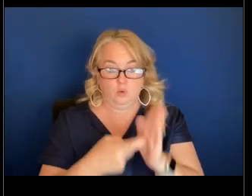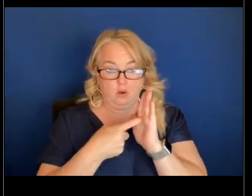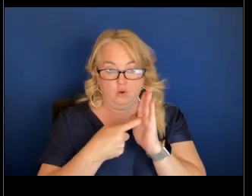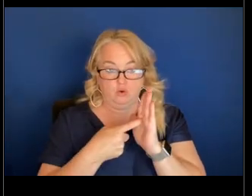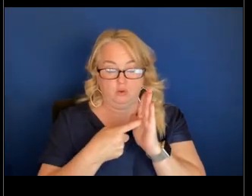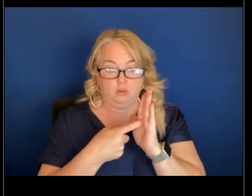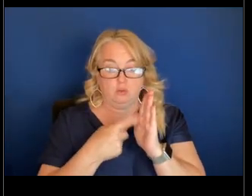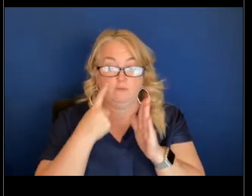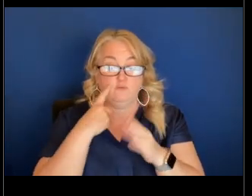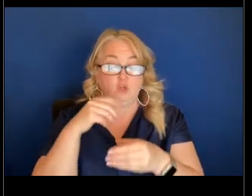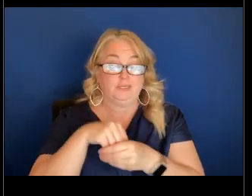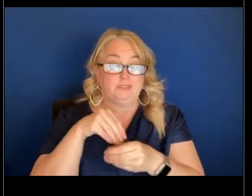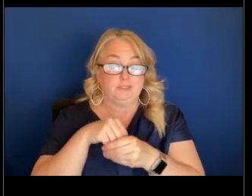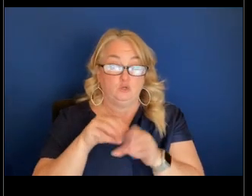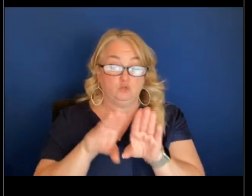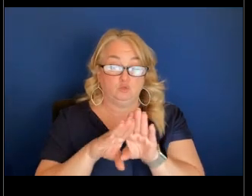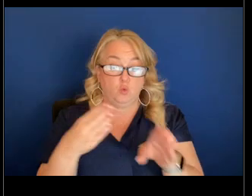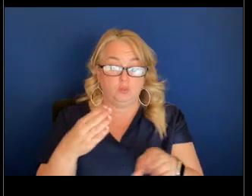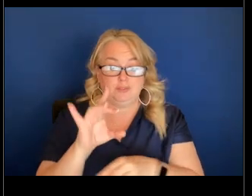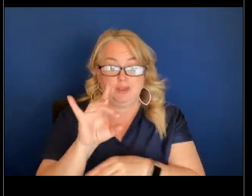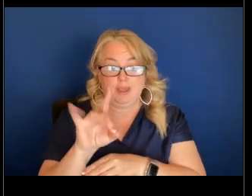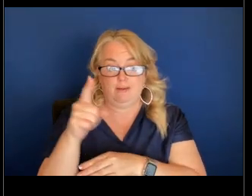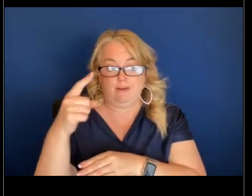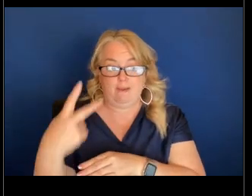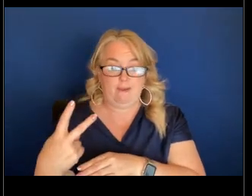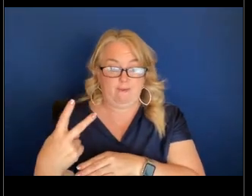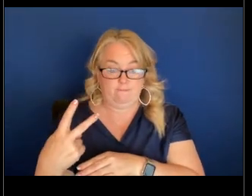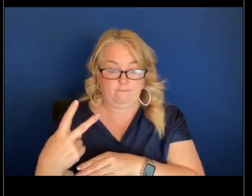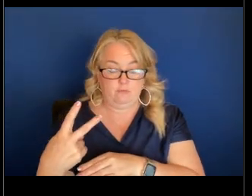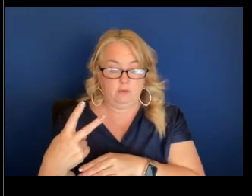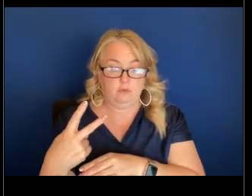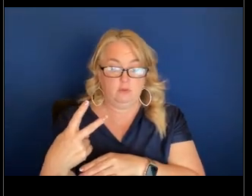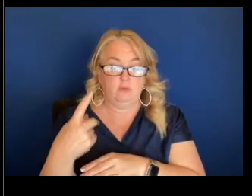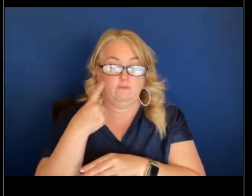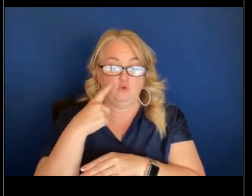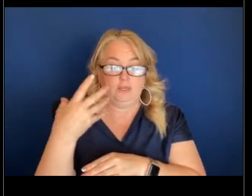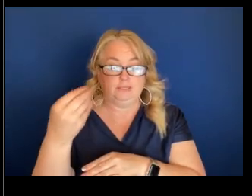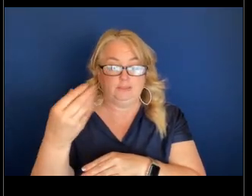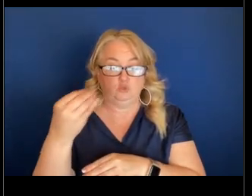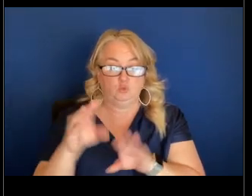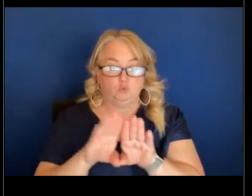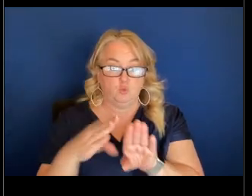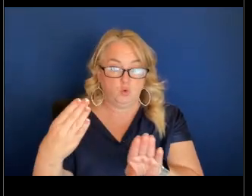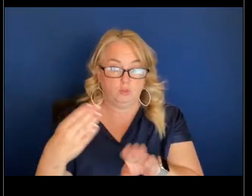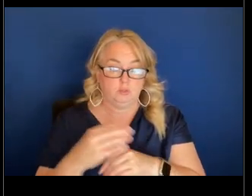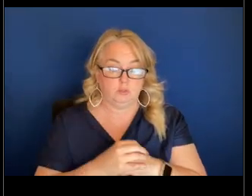For interior doors and 8.5 pounds for exterior doors.